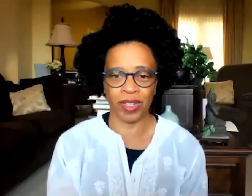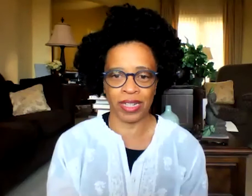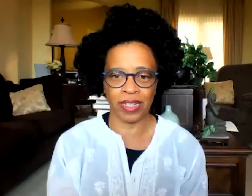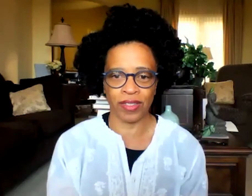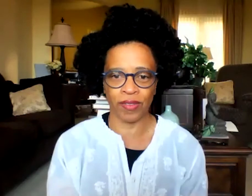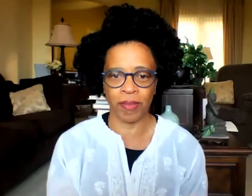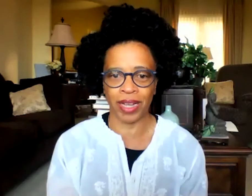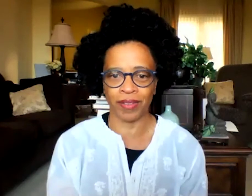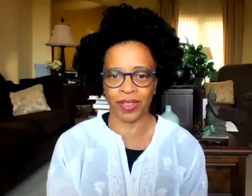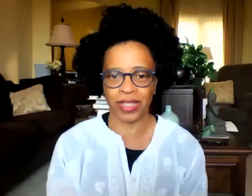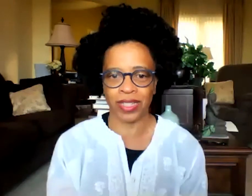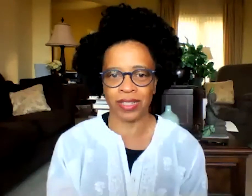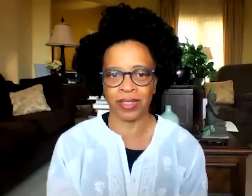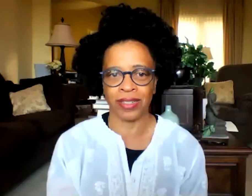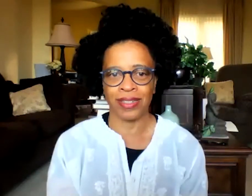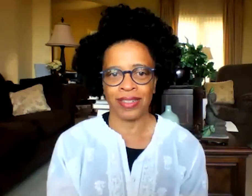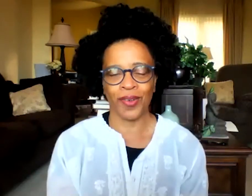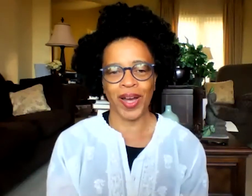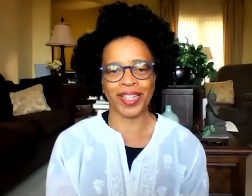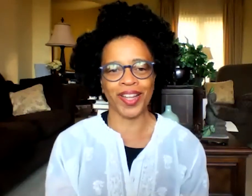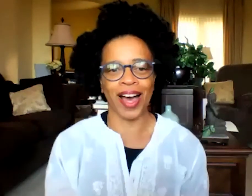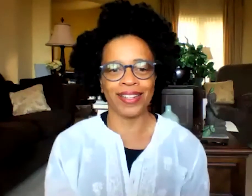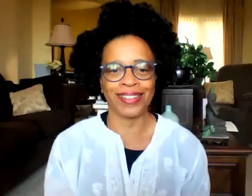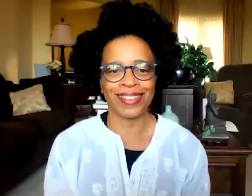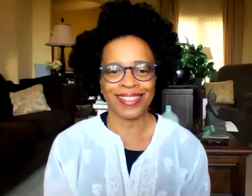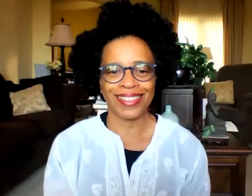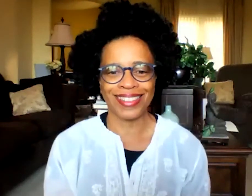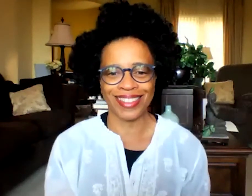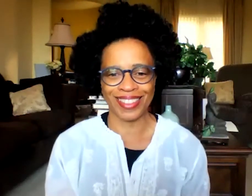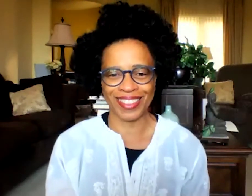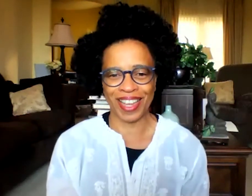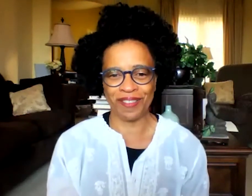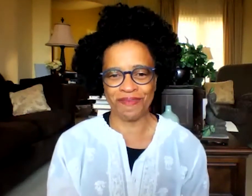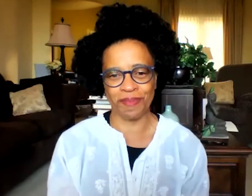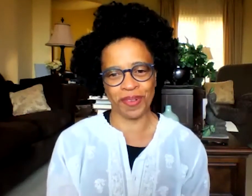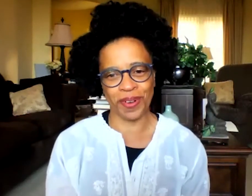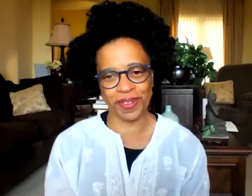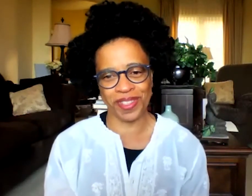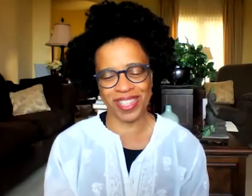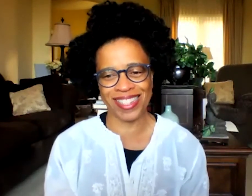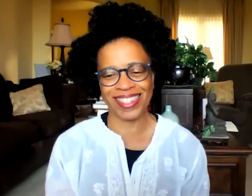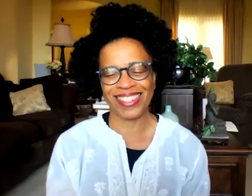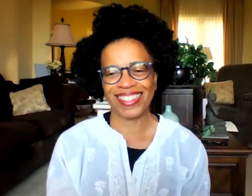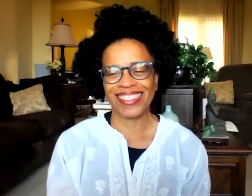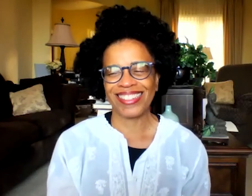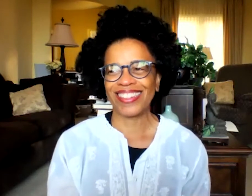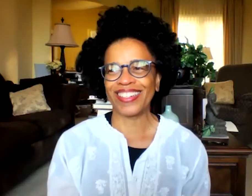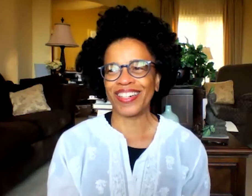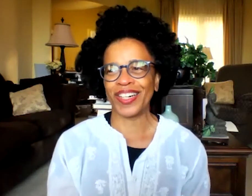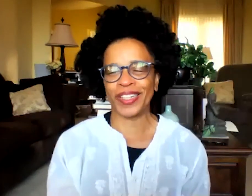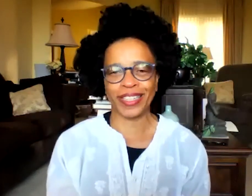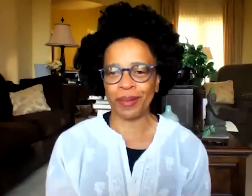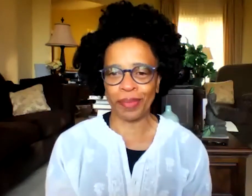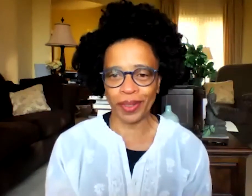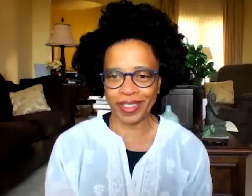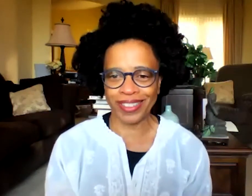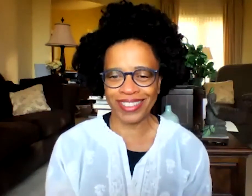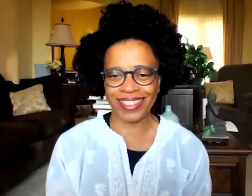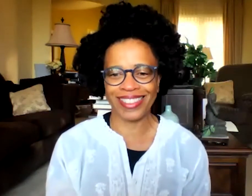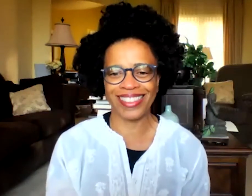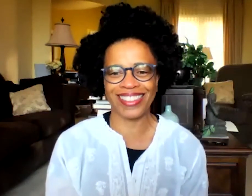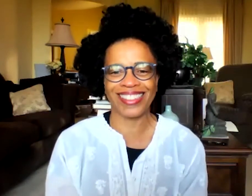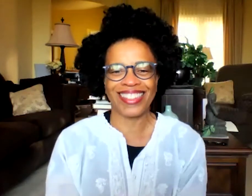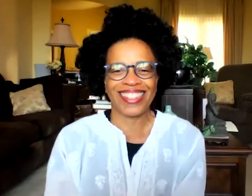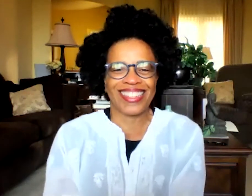Our Communities Through Mindfulness. It's quite a lot to have proposed in a book